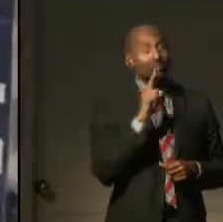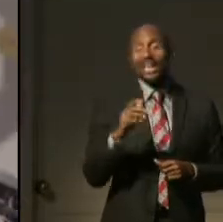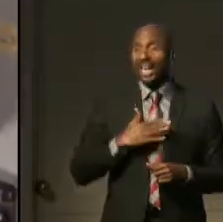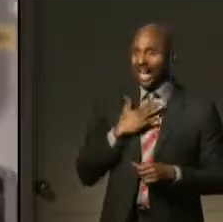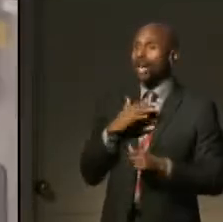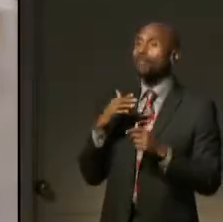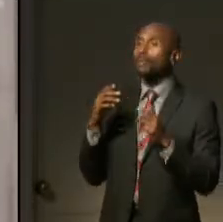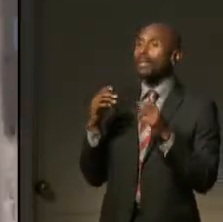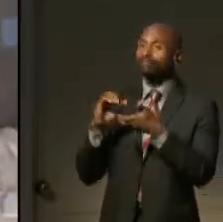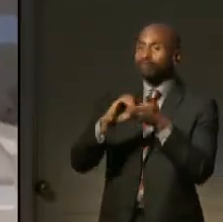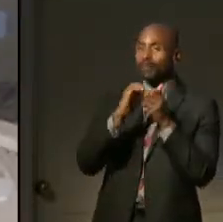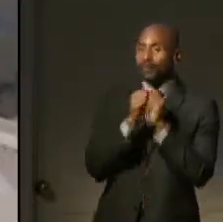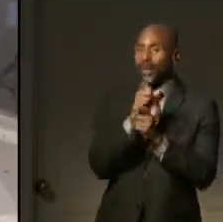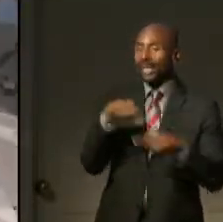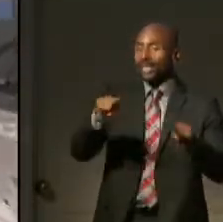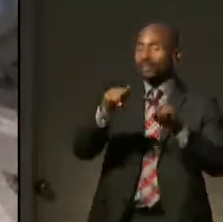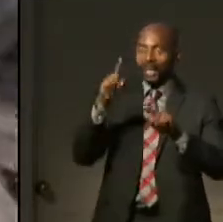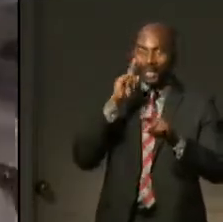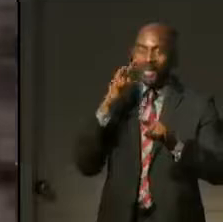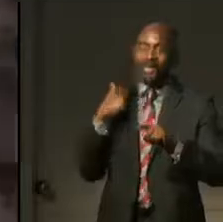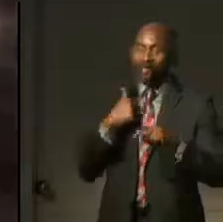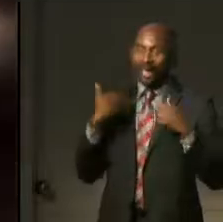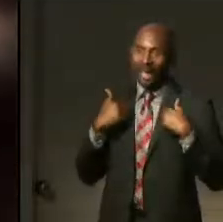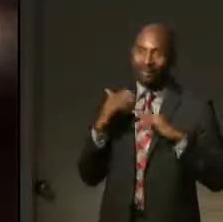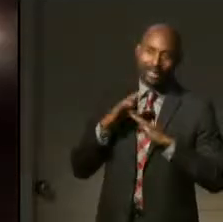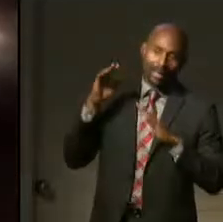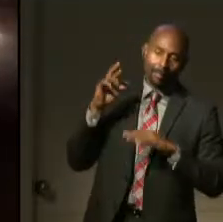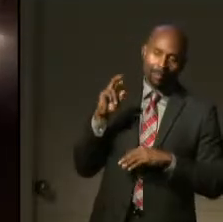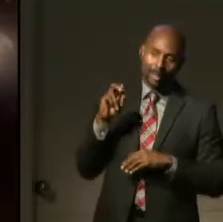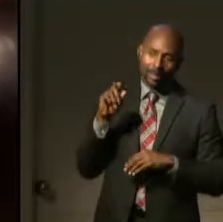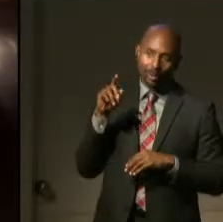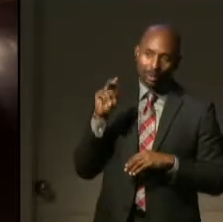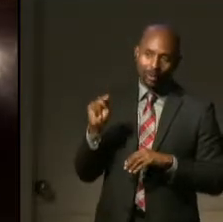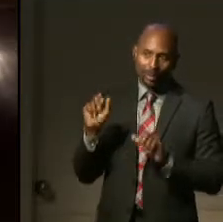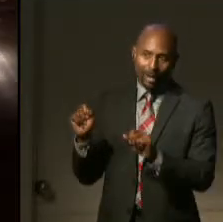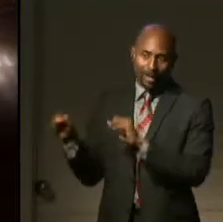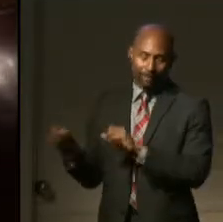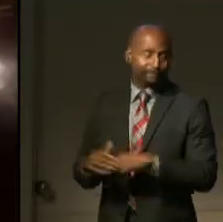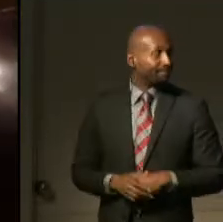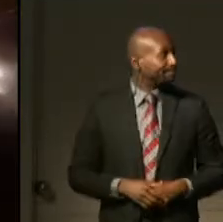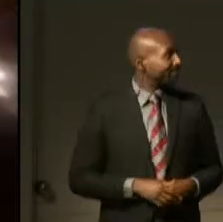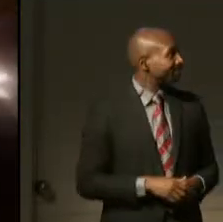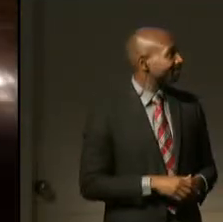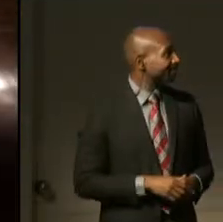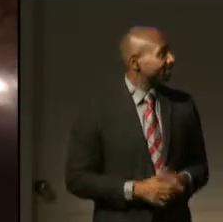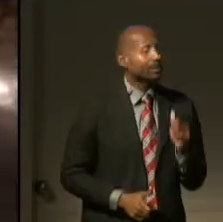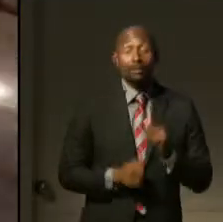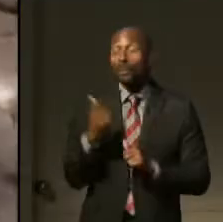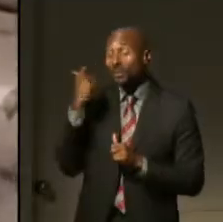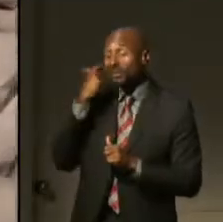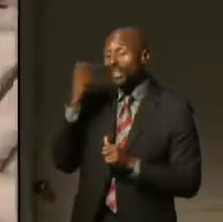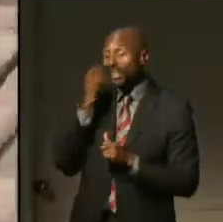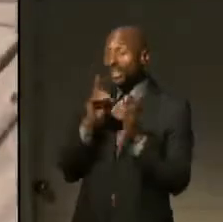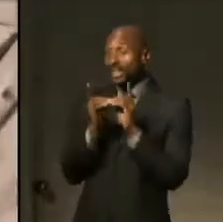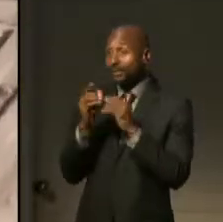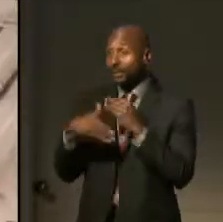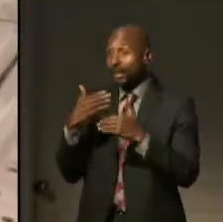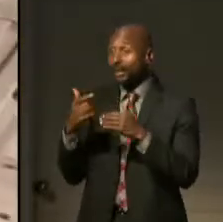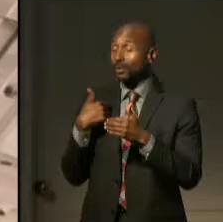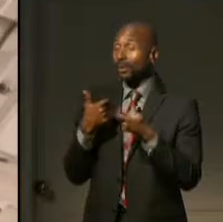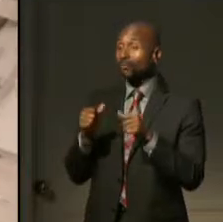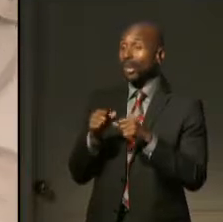were able to do for the day as good as it could have been done. And the more recent digitization process has been to try to